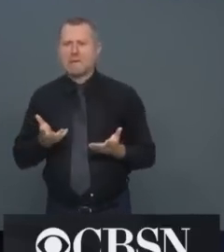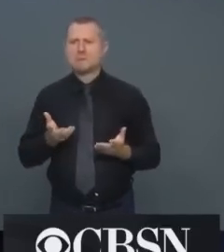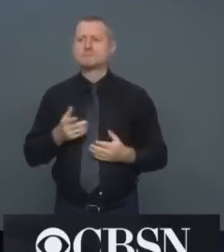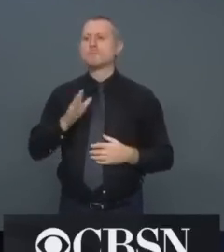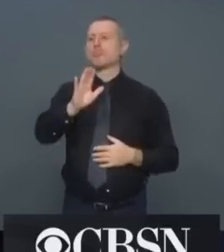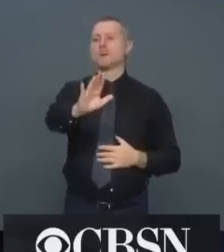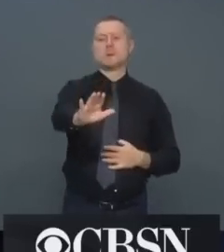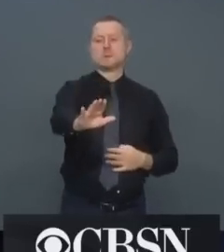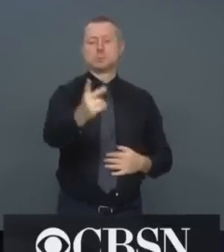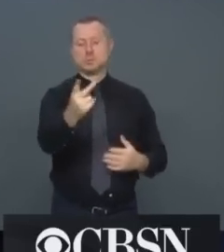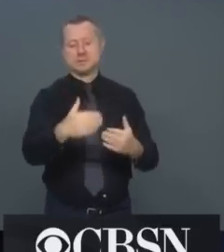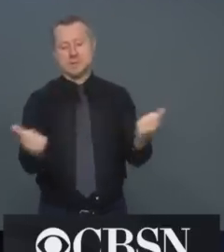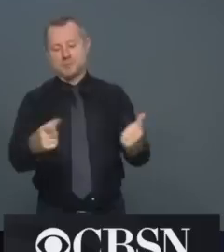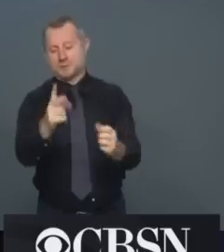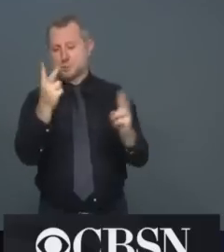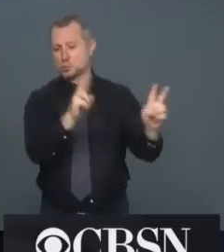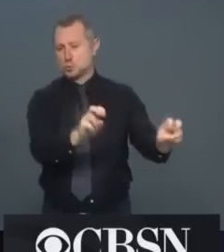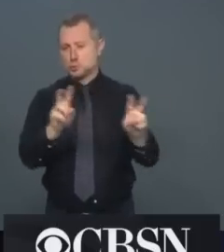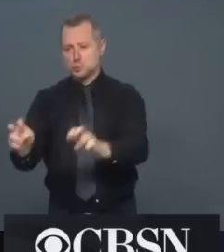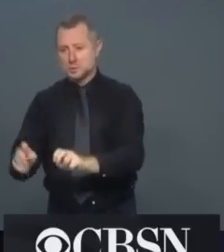Andrew. You have clusters.